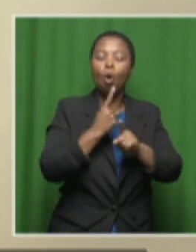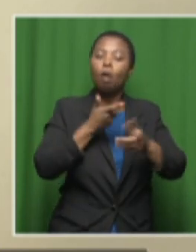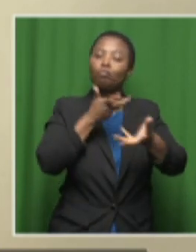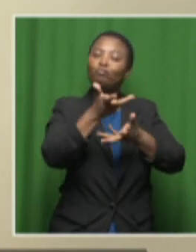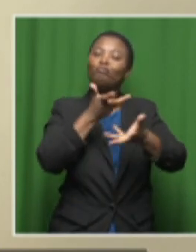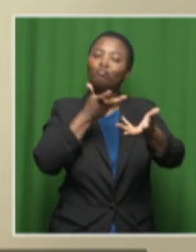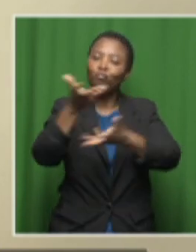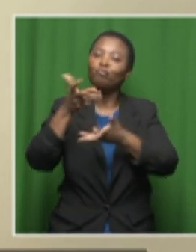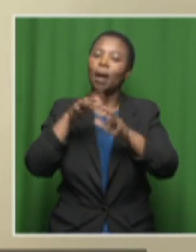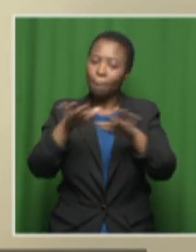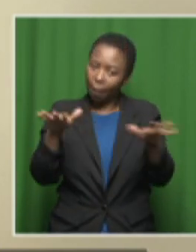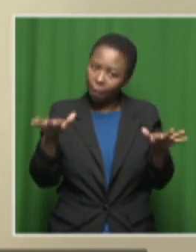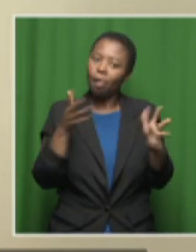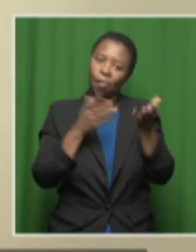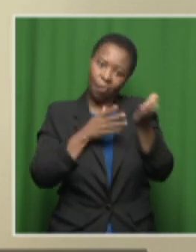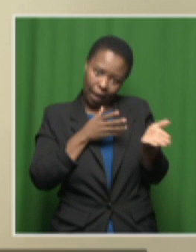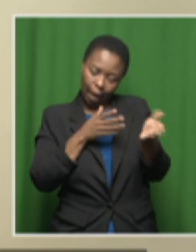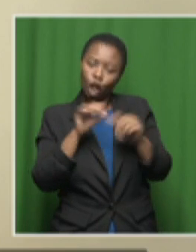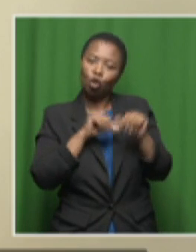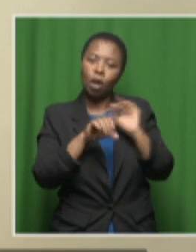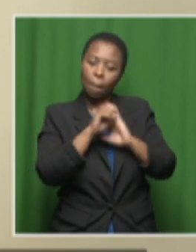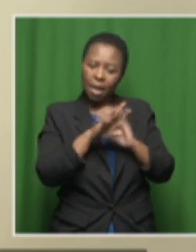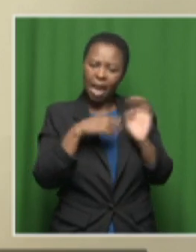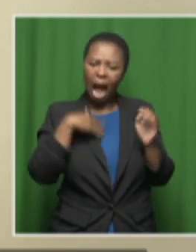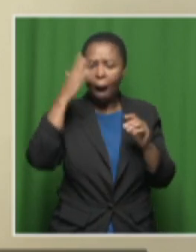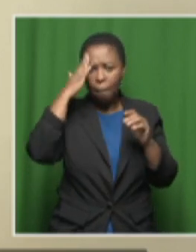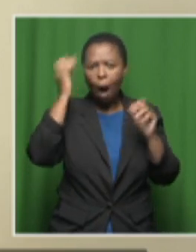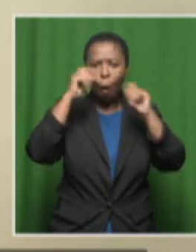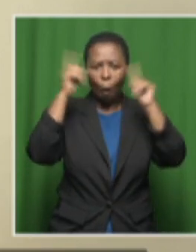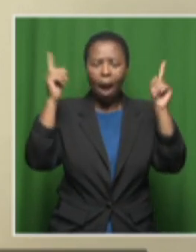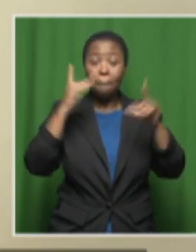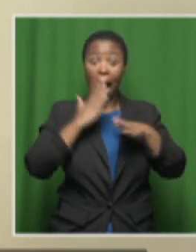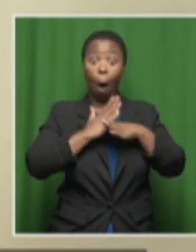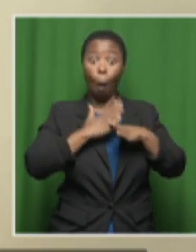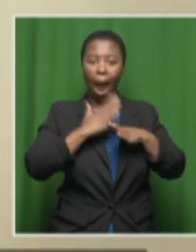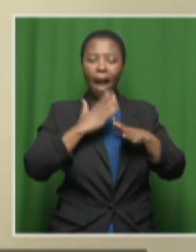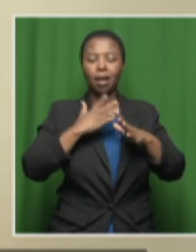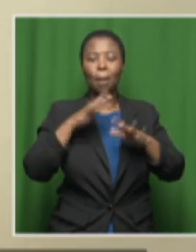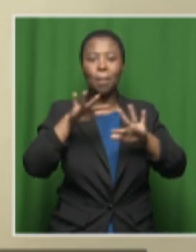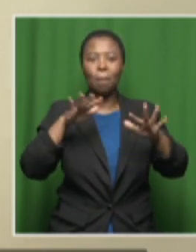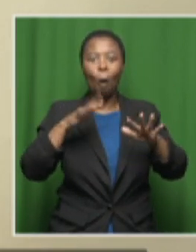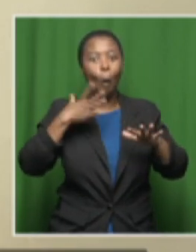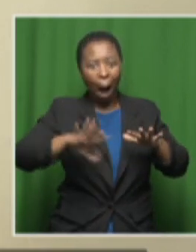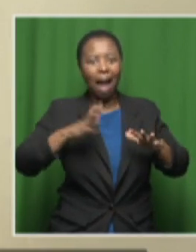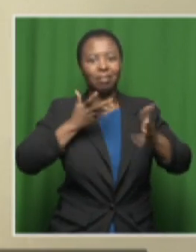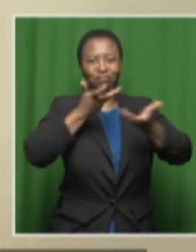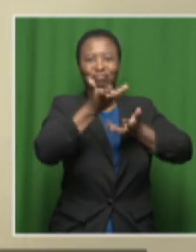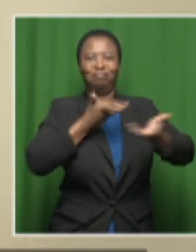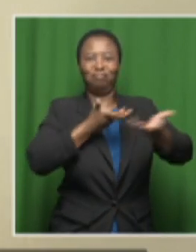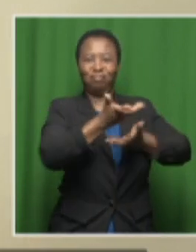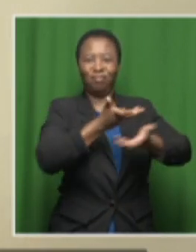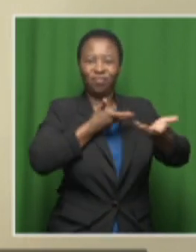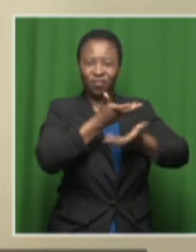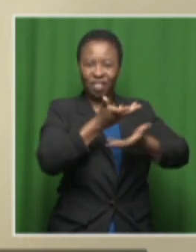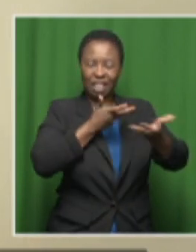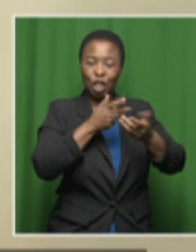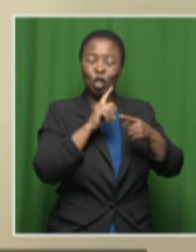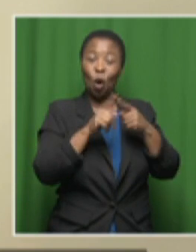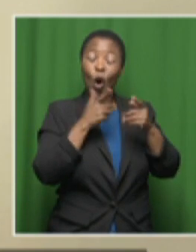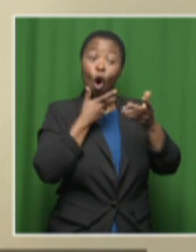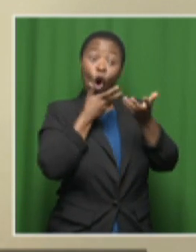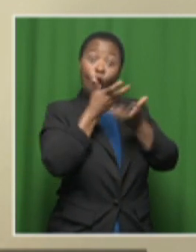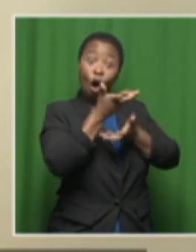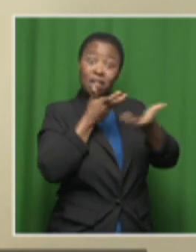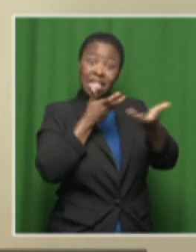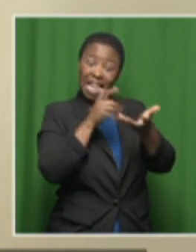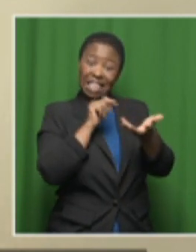there. So I'm aware that my work does create conversation. And the kind of conversation it creates